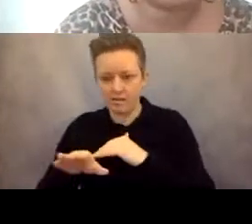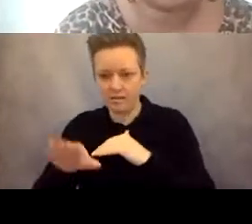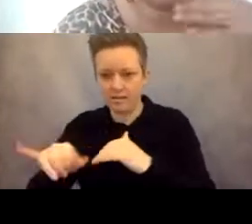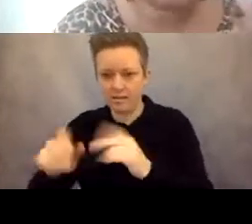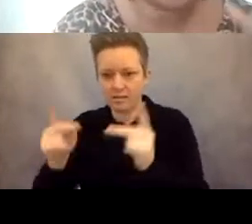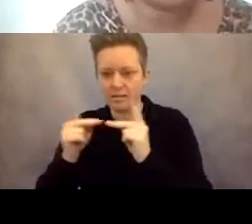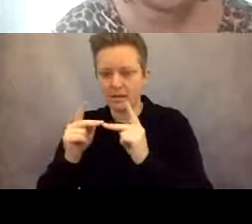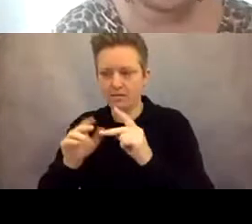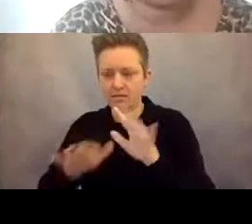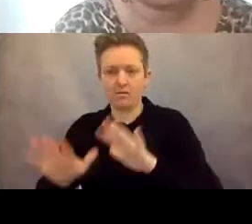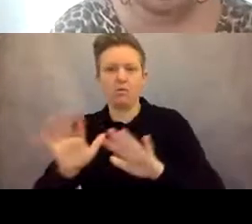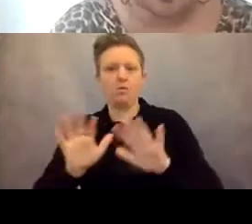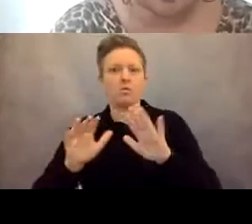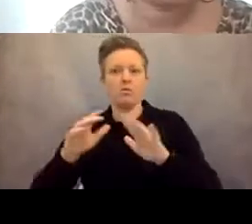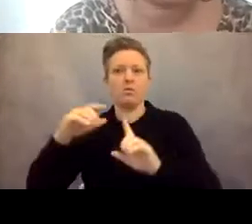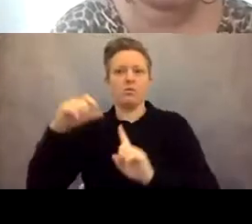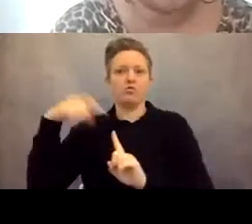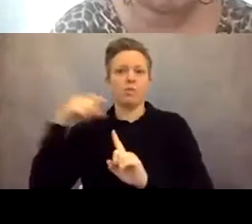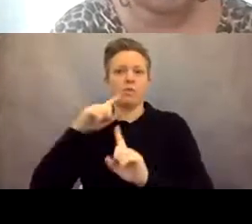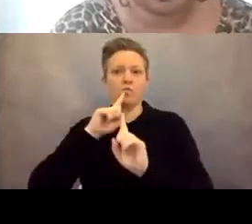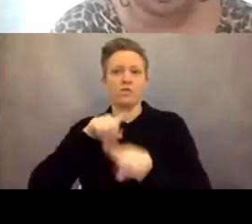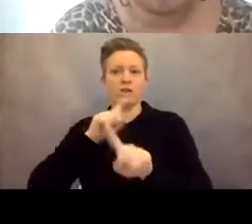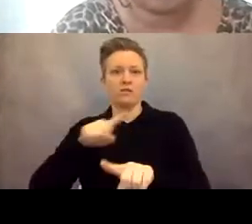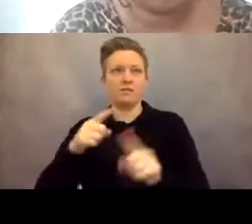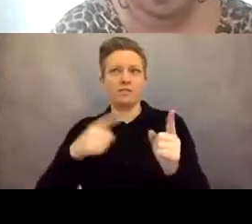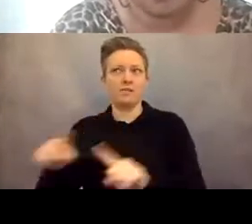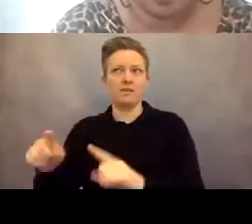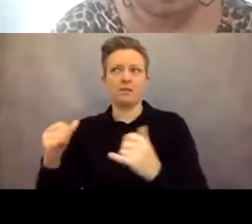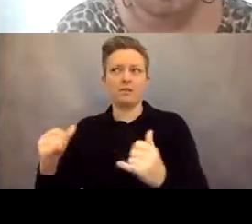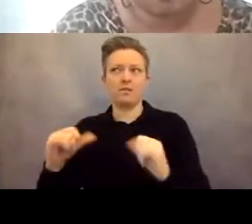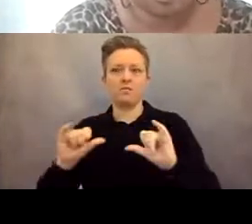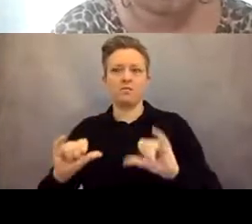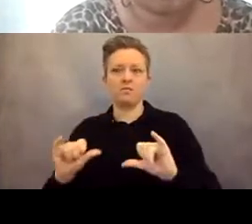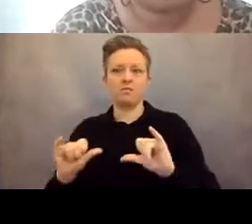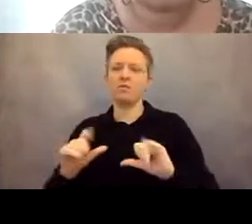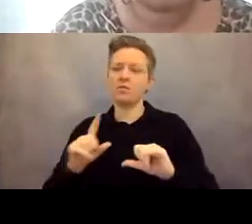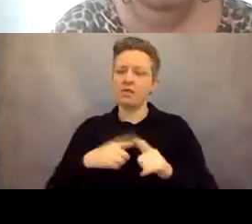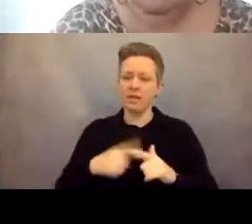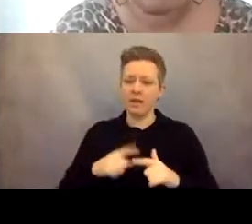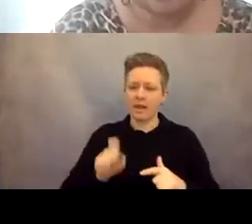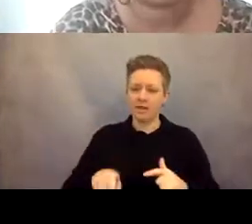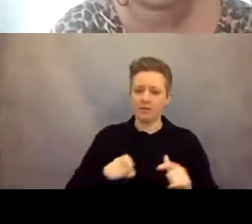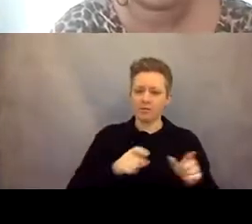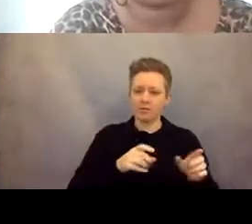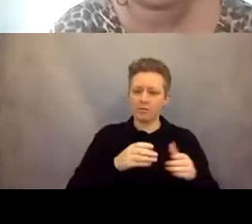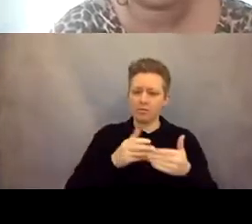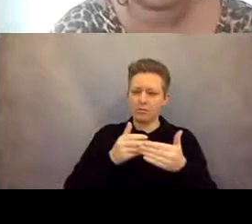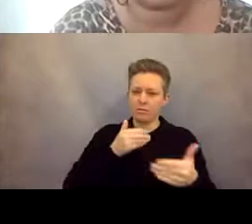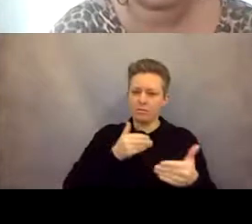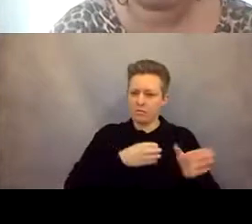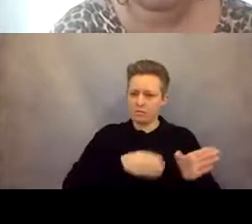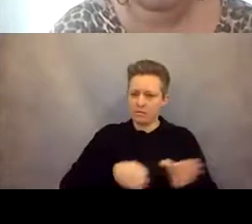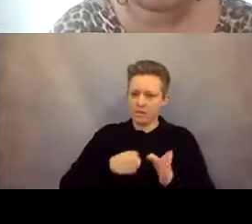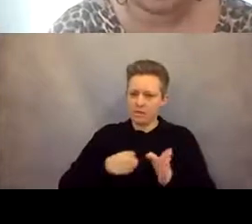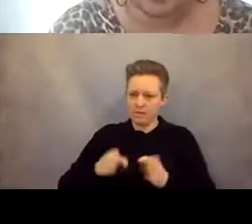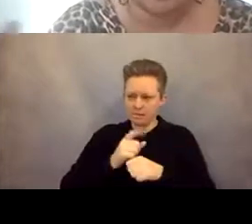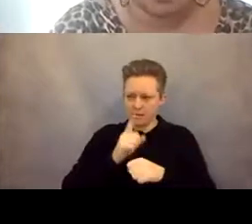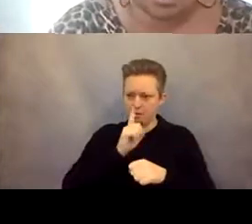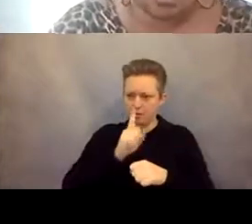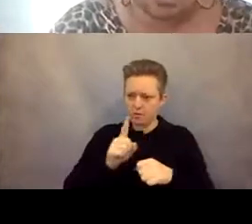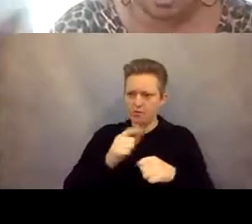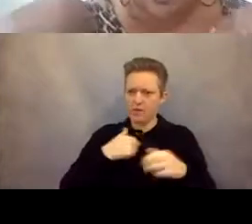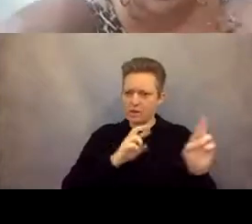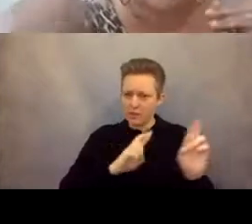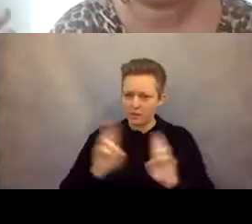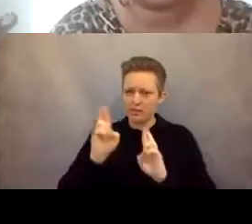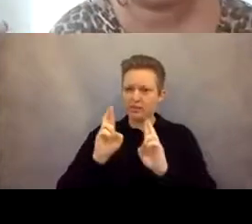plan to say, all right, I know I need to be able to show up and support the survivor that I'm working with that is engaged in this system. But I